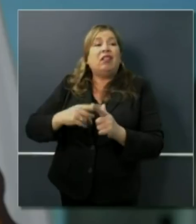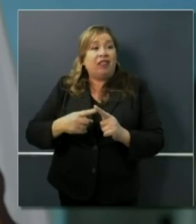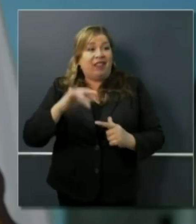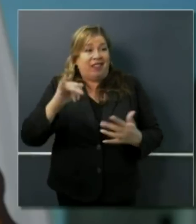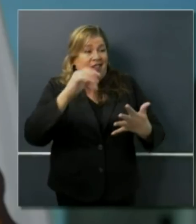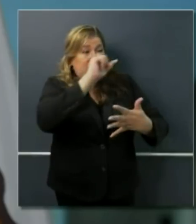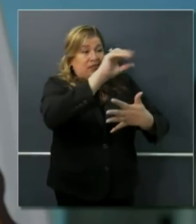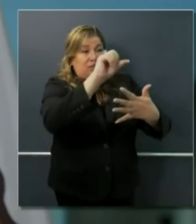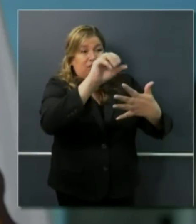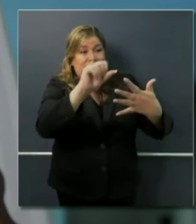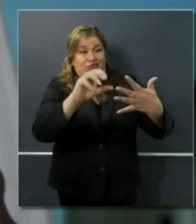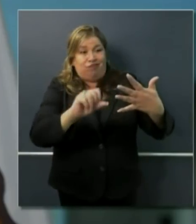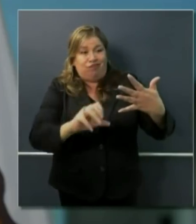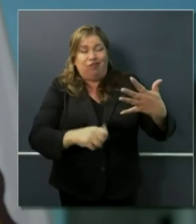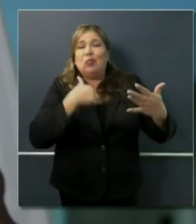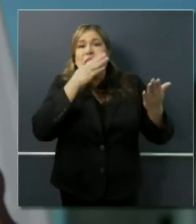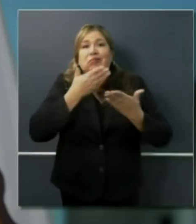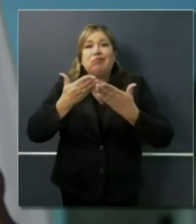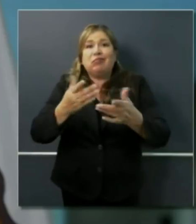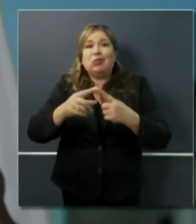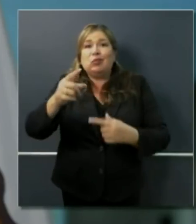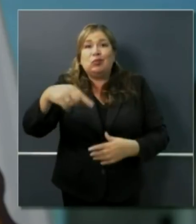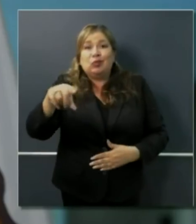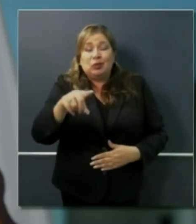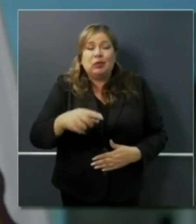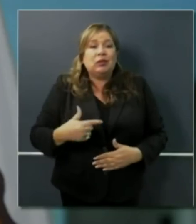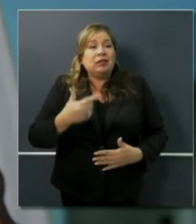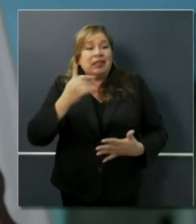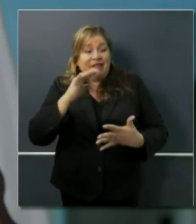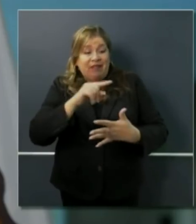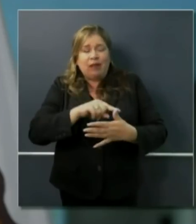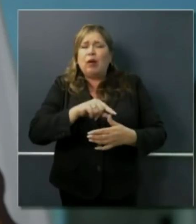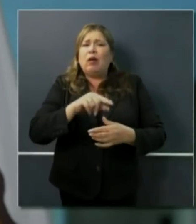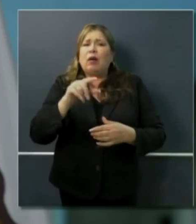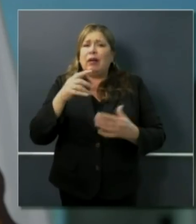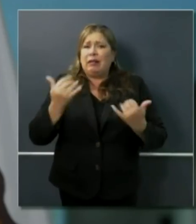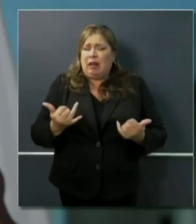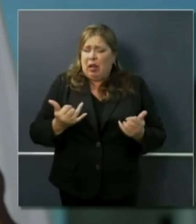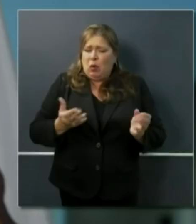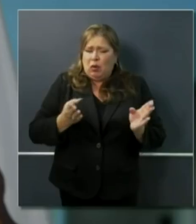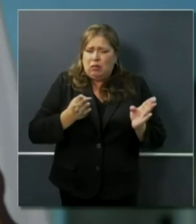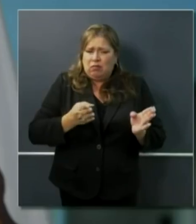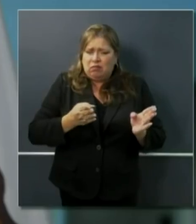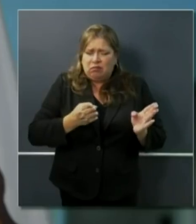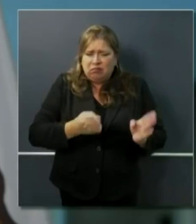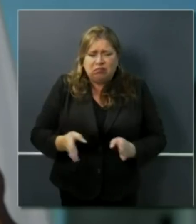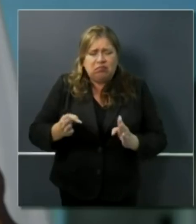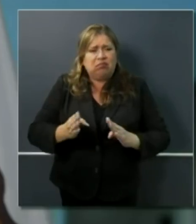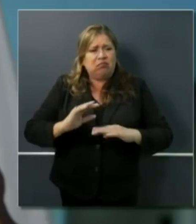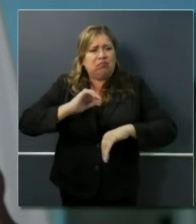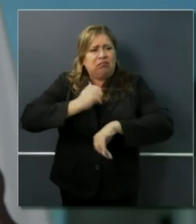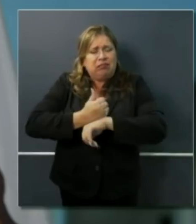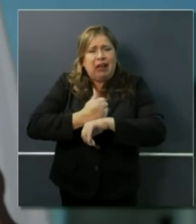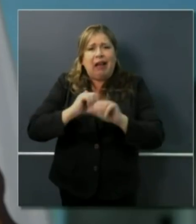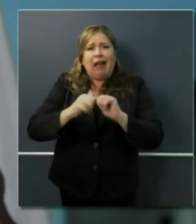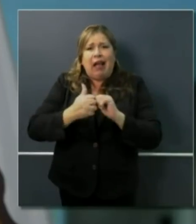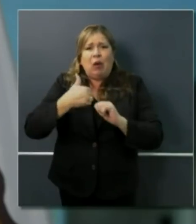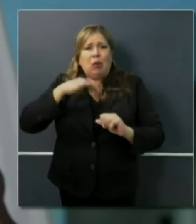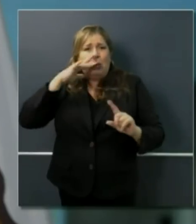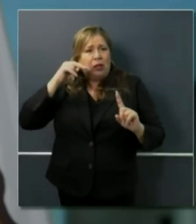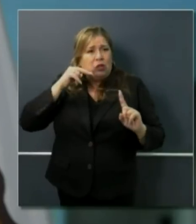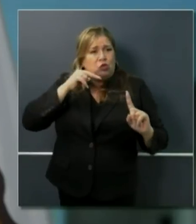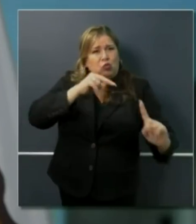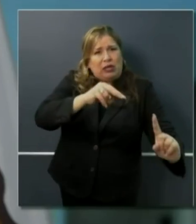6 key categories. If we build that workforce to help us with tracing, and by the way, we have an initiative